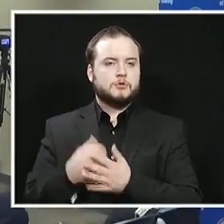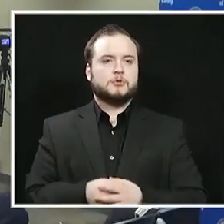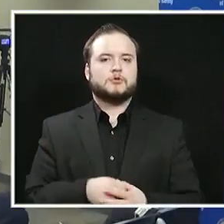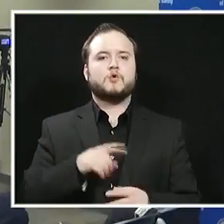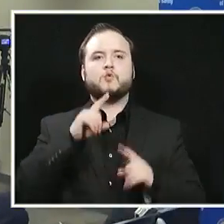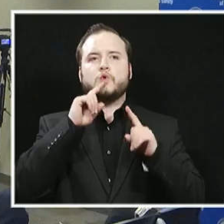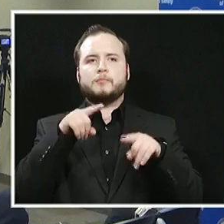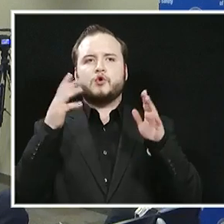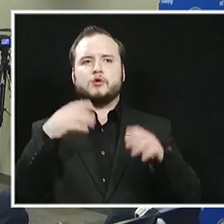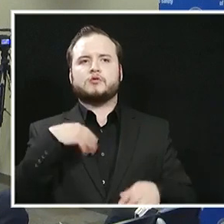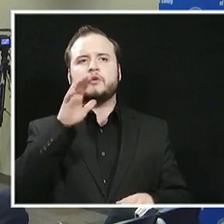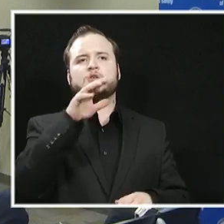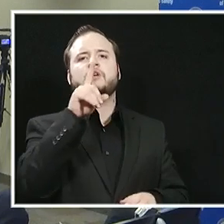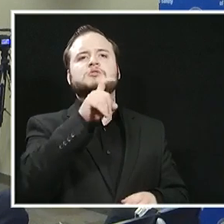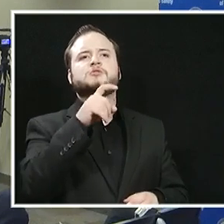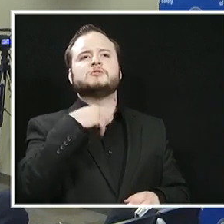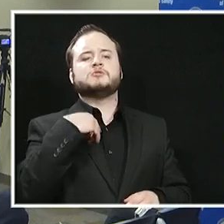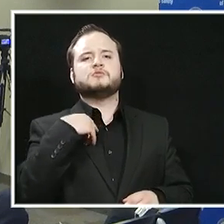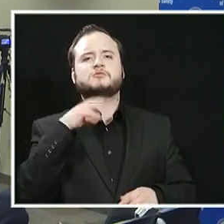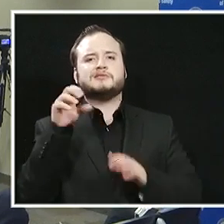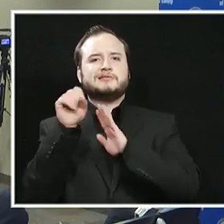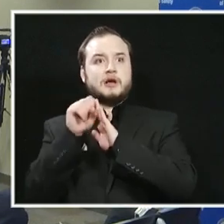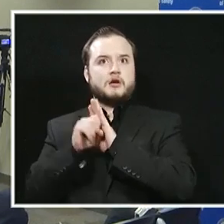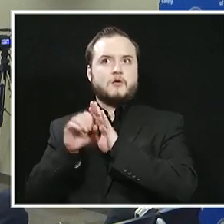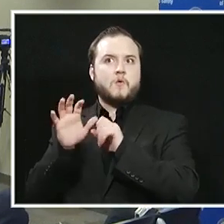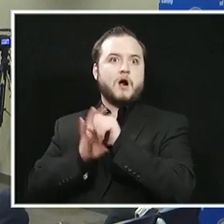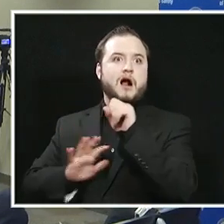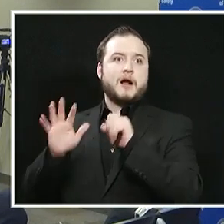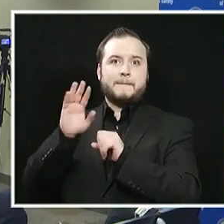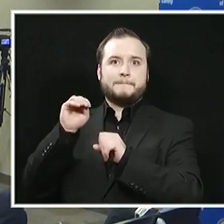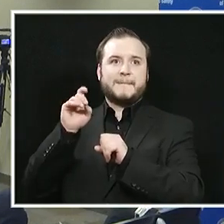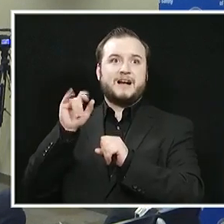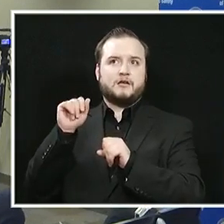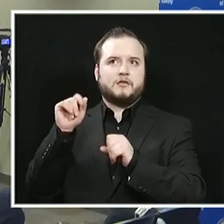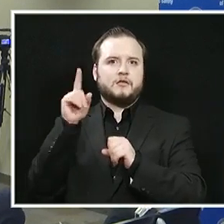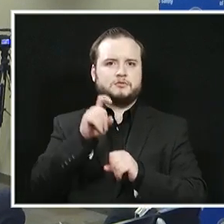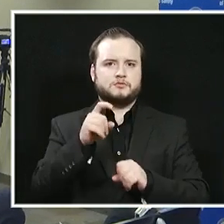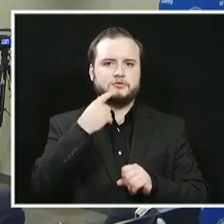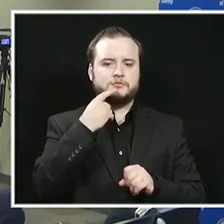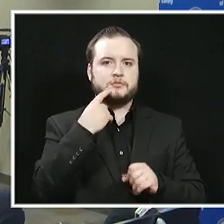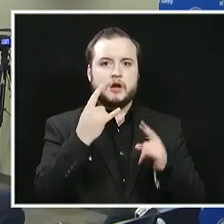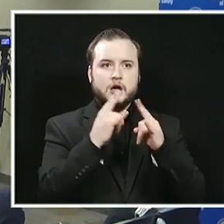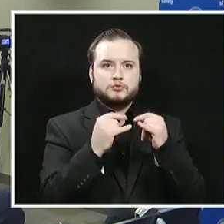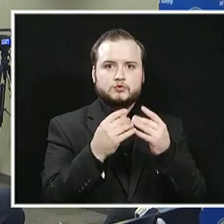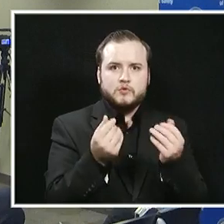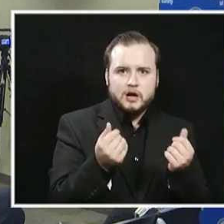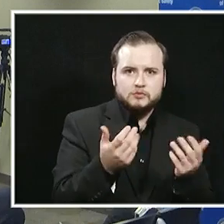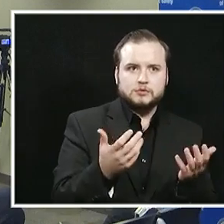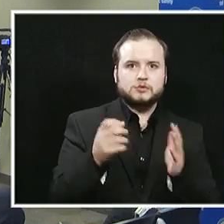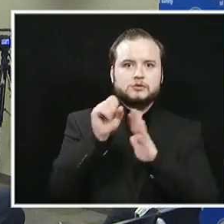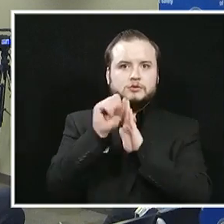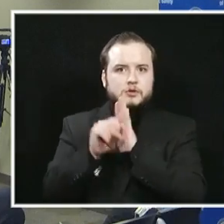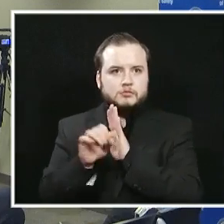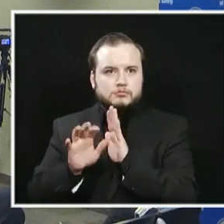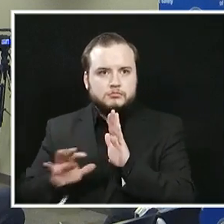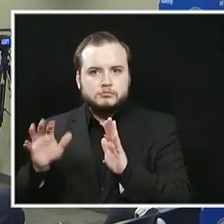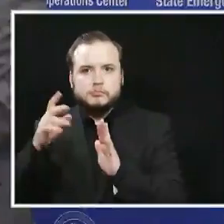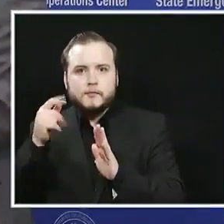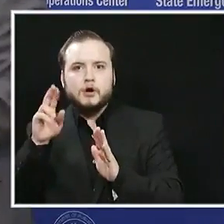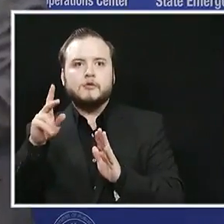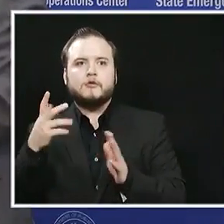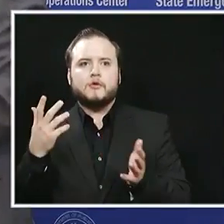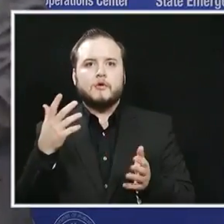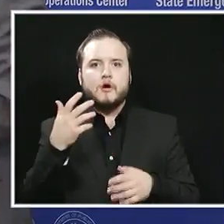questions. They want to know RV parks, campgrounds, fishing opener, and youth sports. Any wiggle room on those or